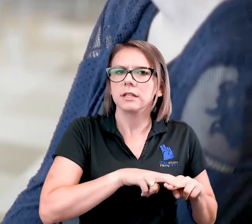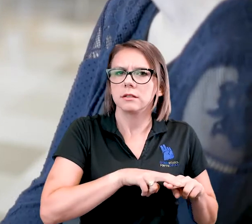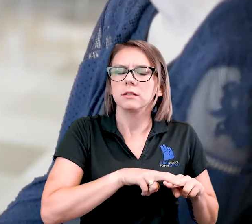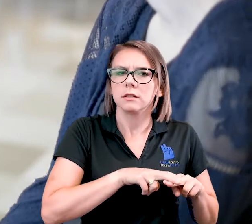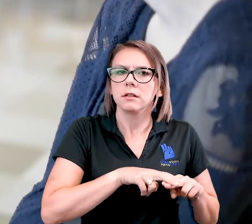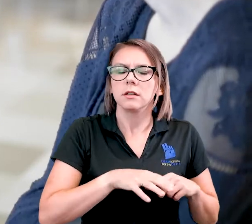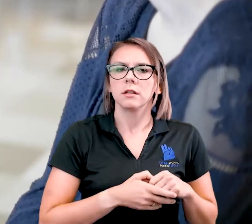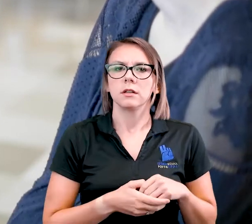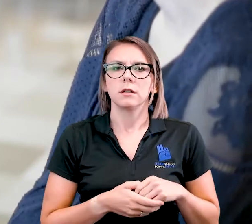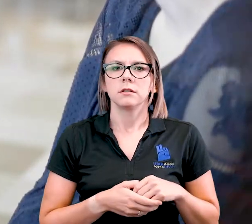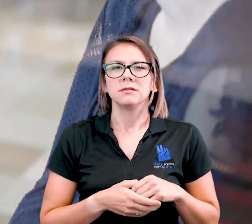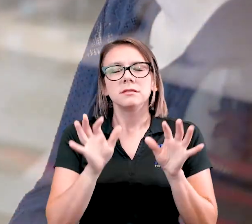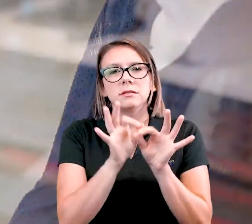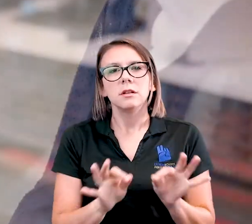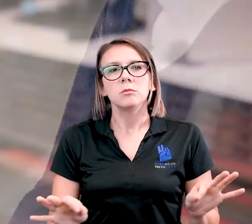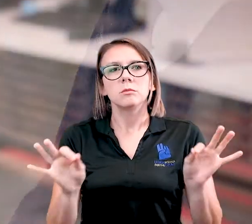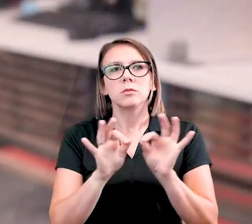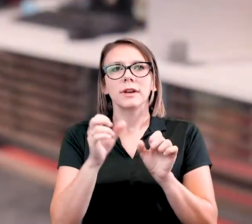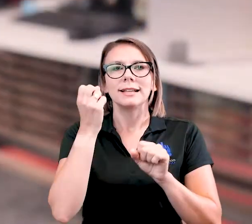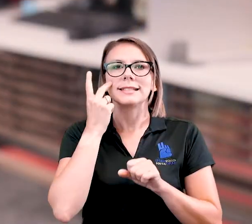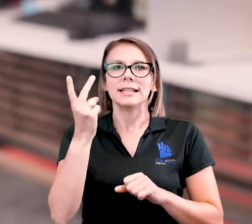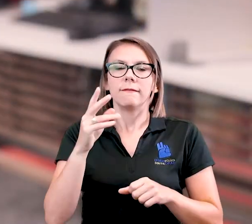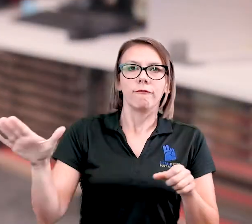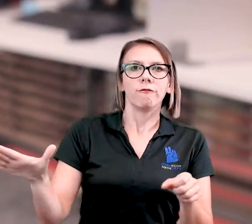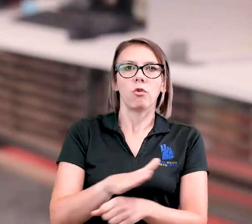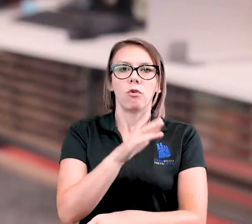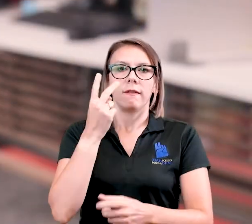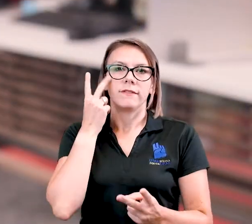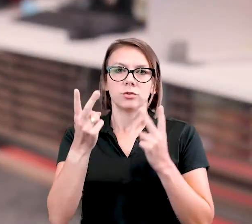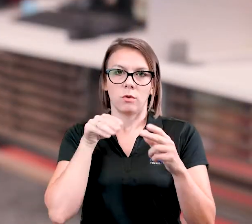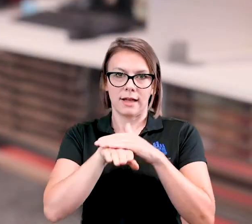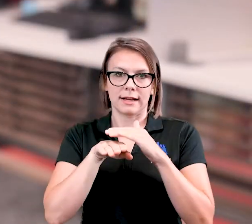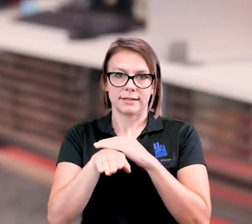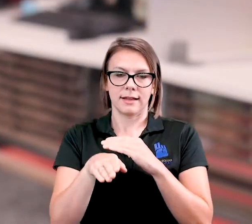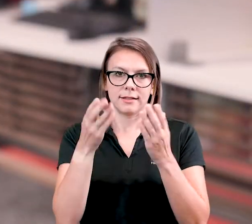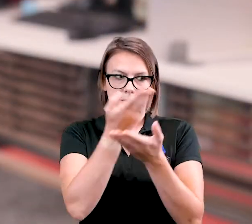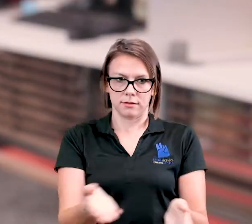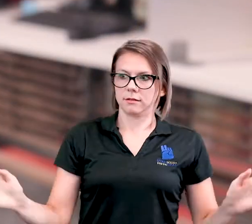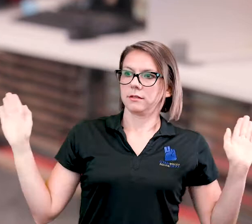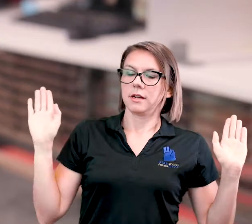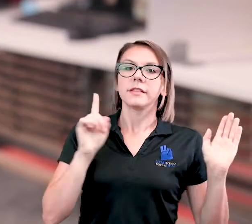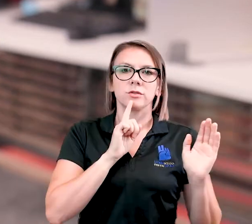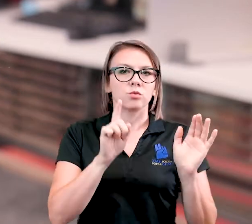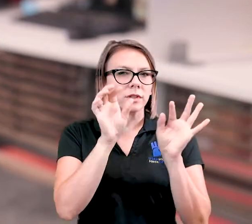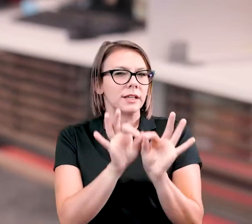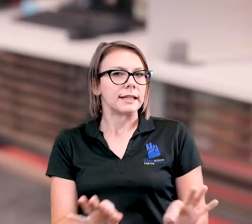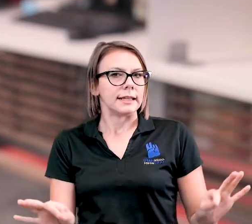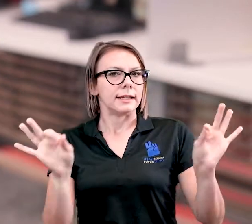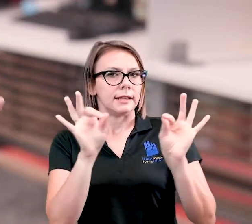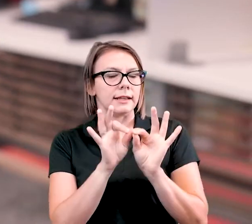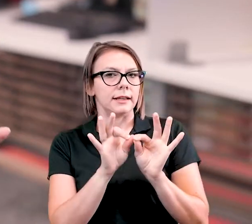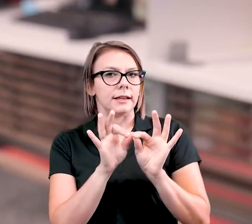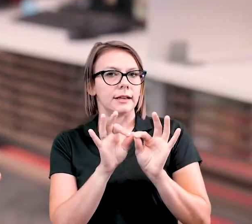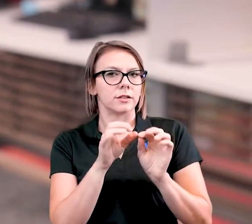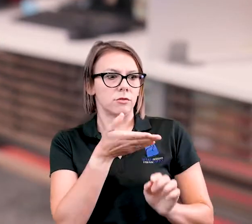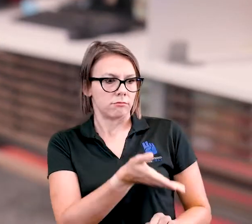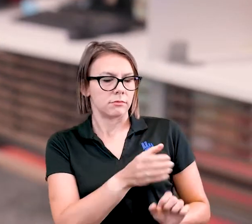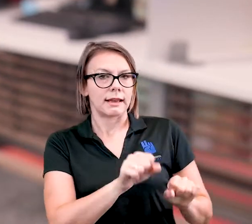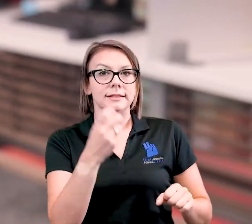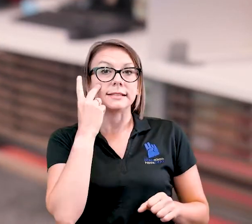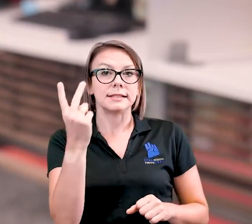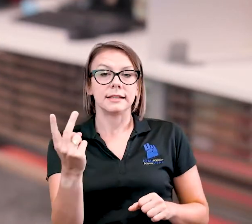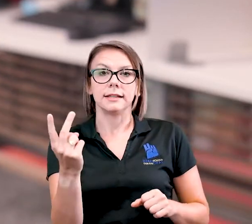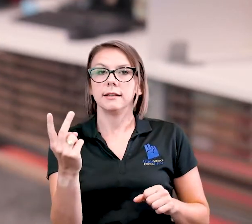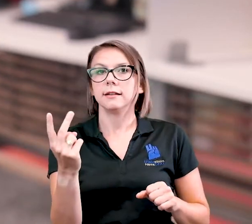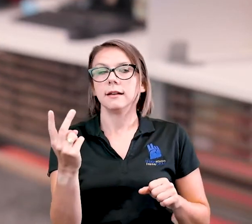best for that individual student. Where do they like to sit? Where do they have full visual access? That visual access is really what's key for